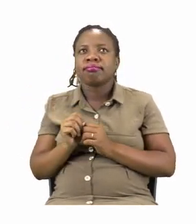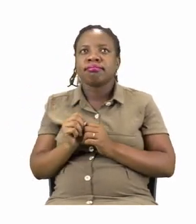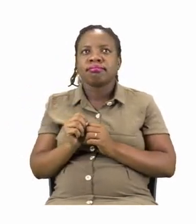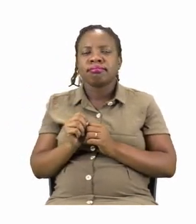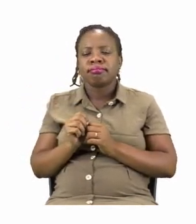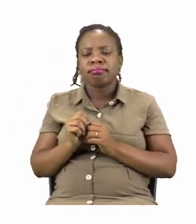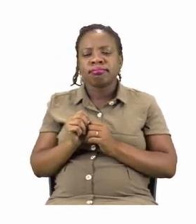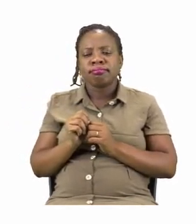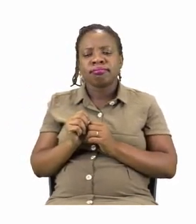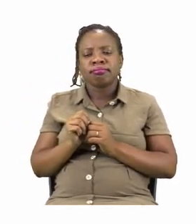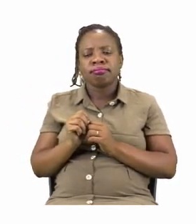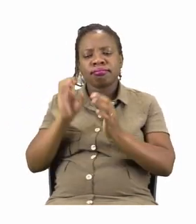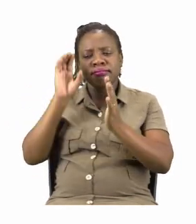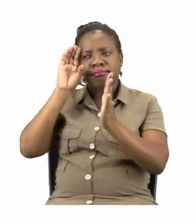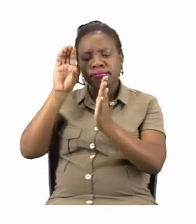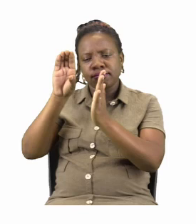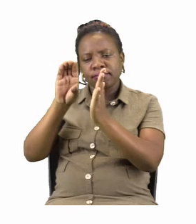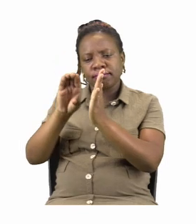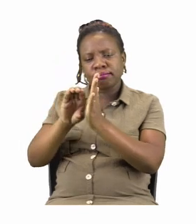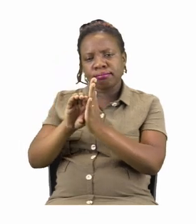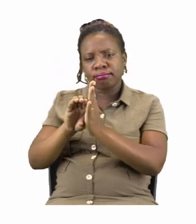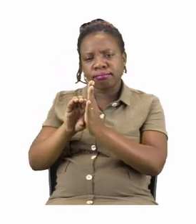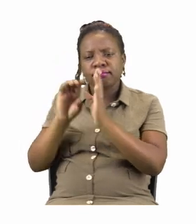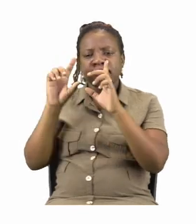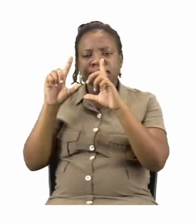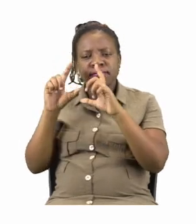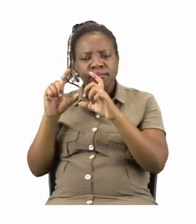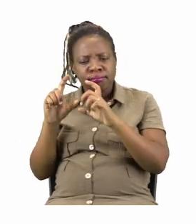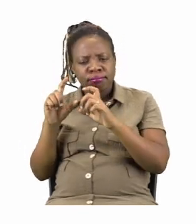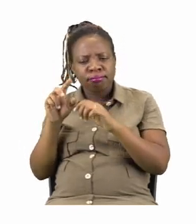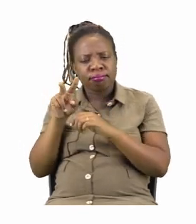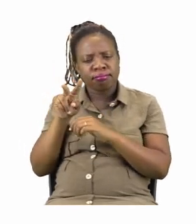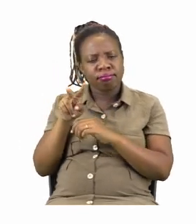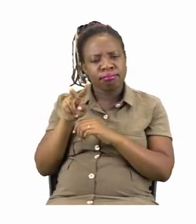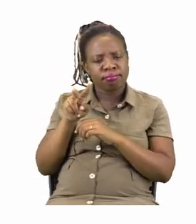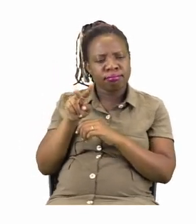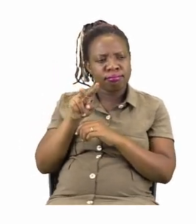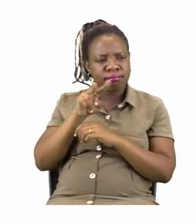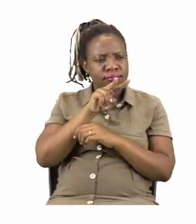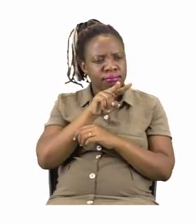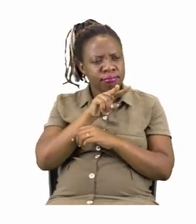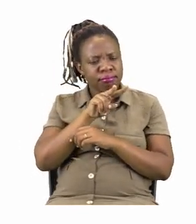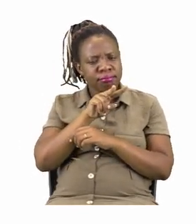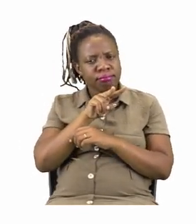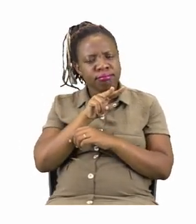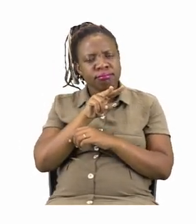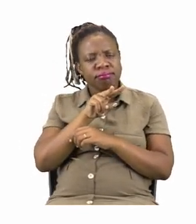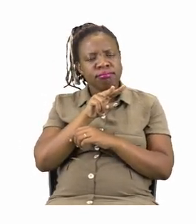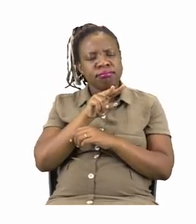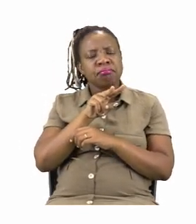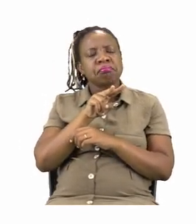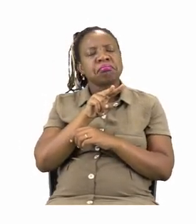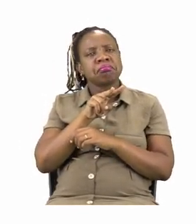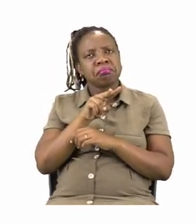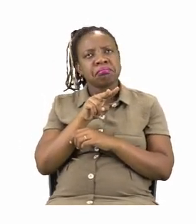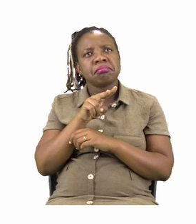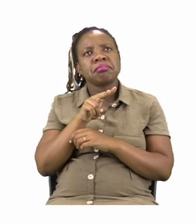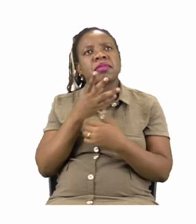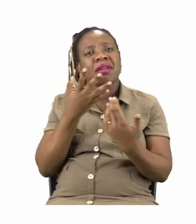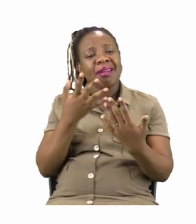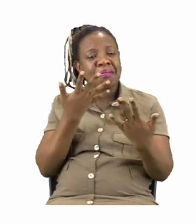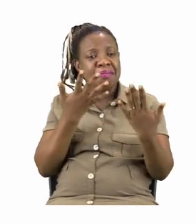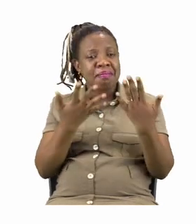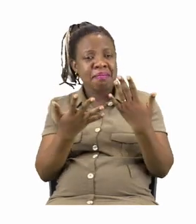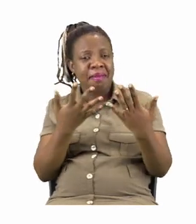then most of the words or the scrambled words will link or will have something to do